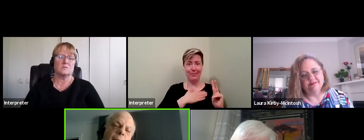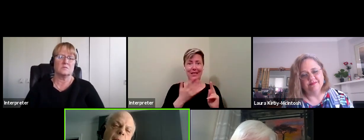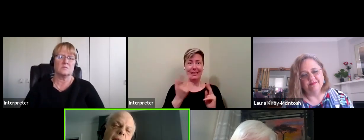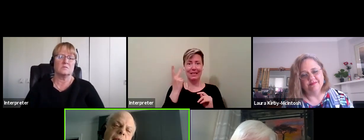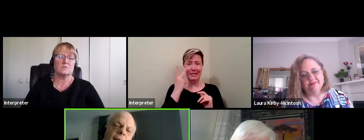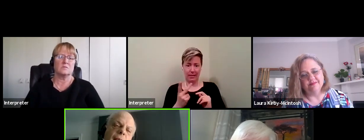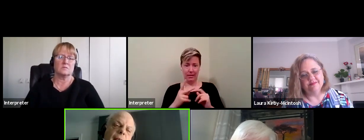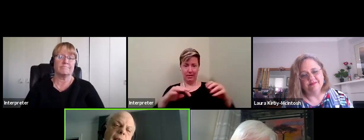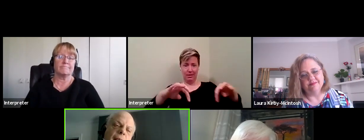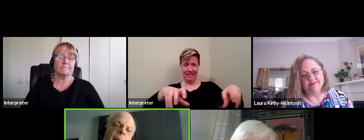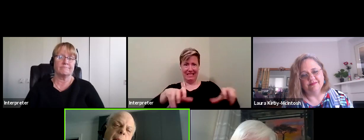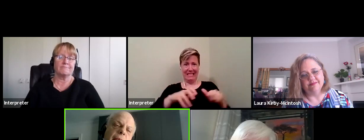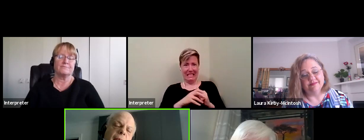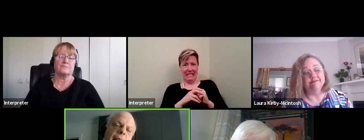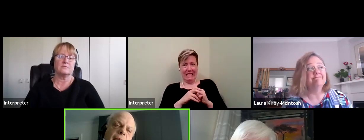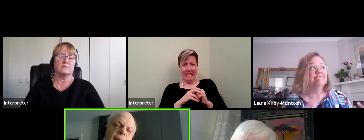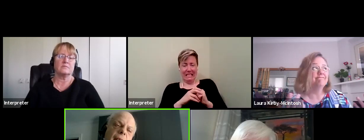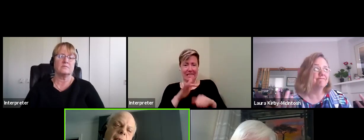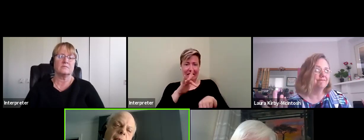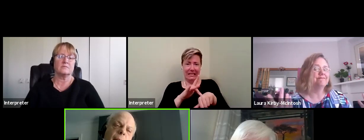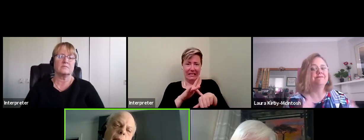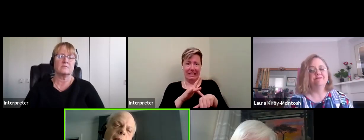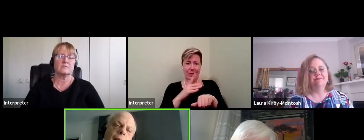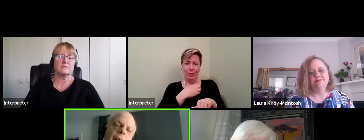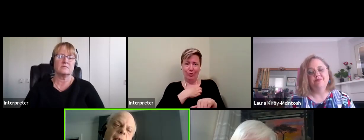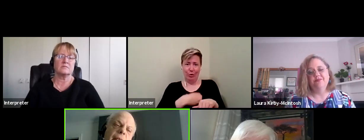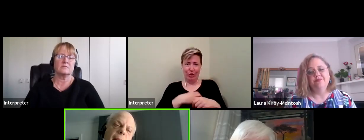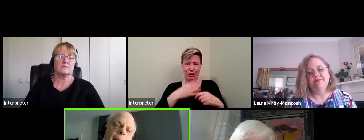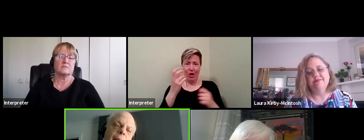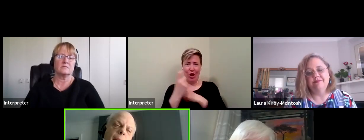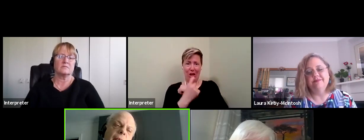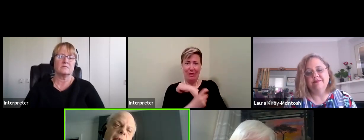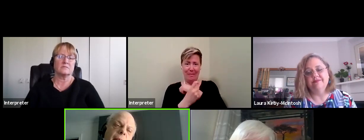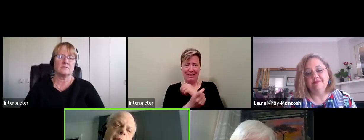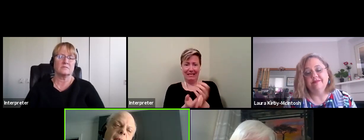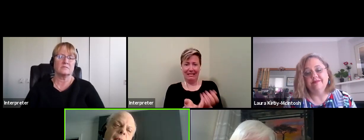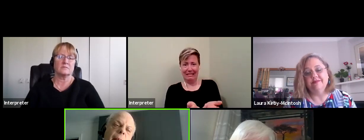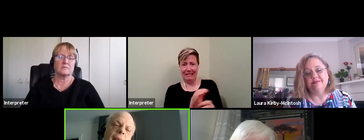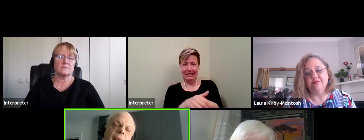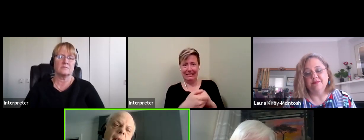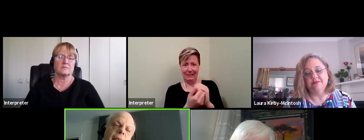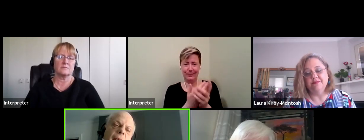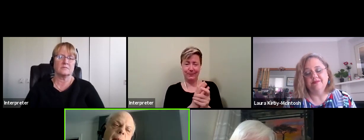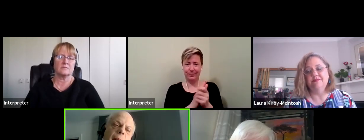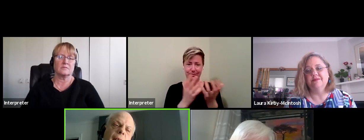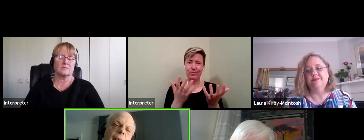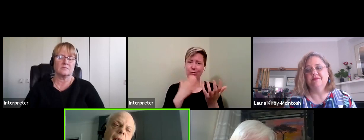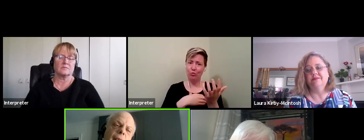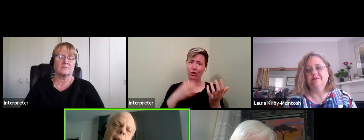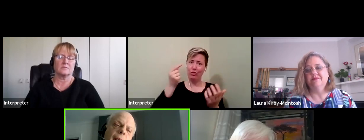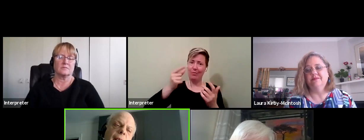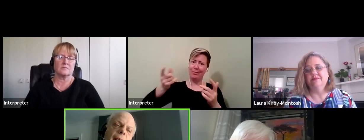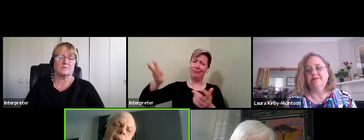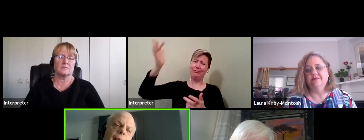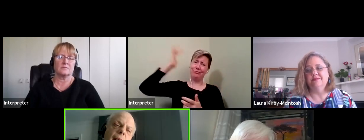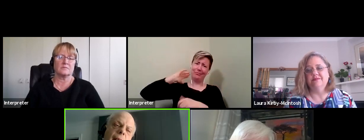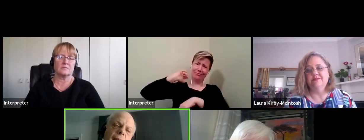COVID wishes that governments had listened and had required these in public washrooms, because they are